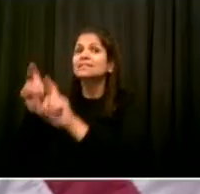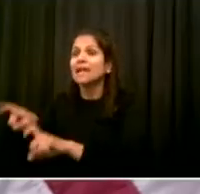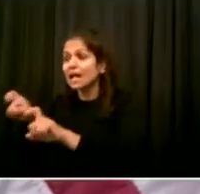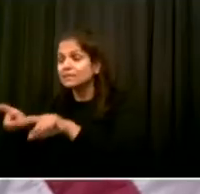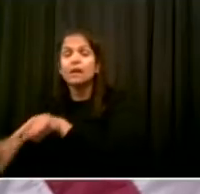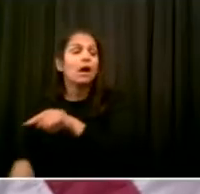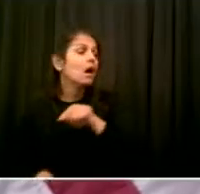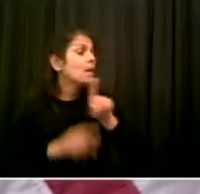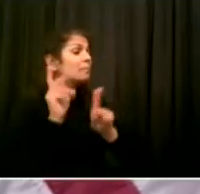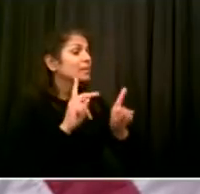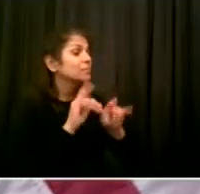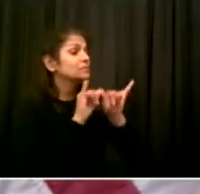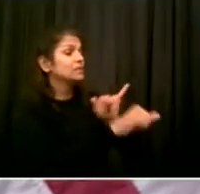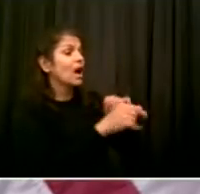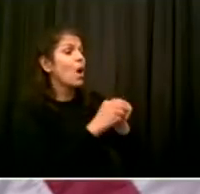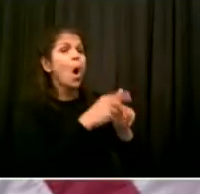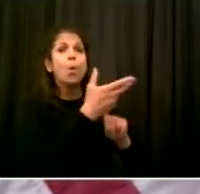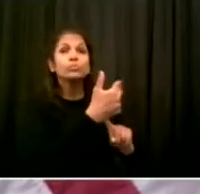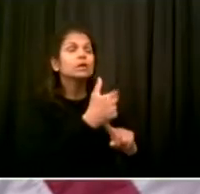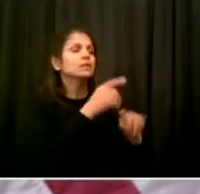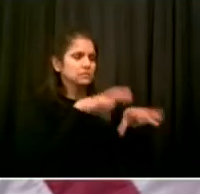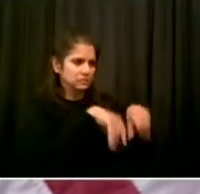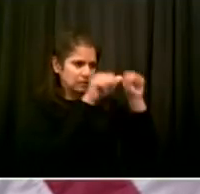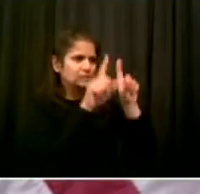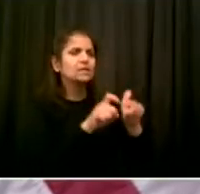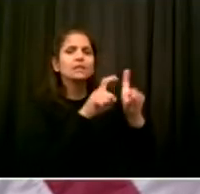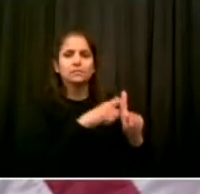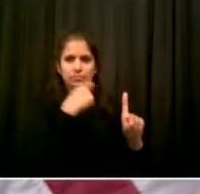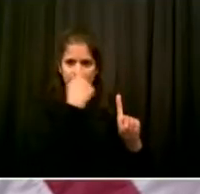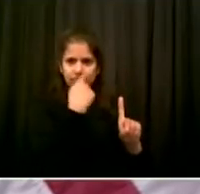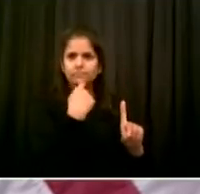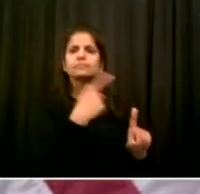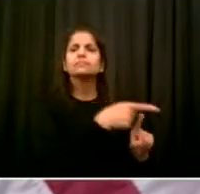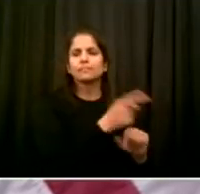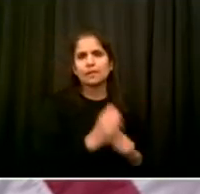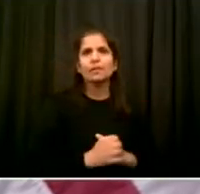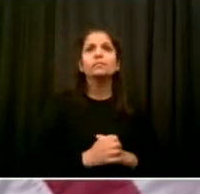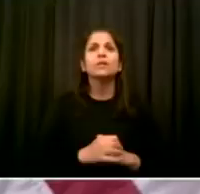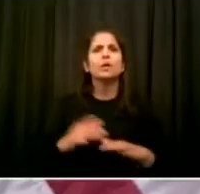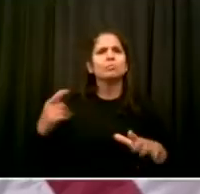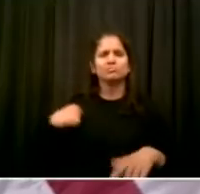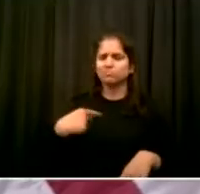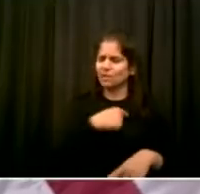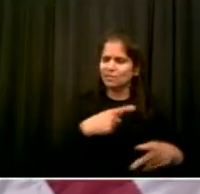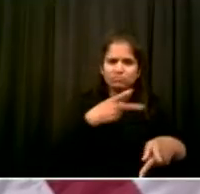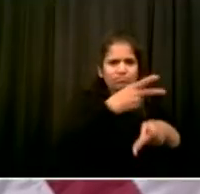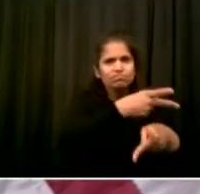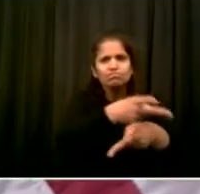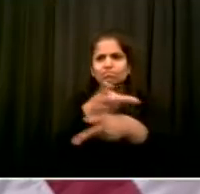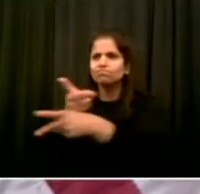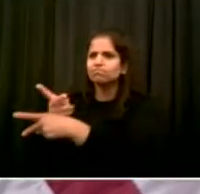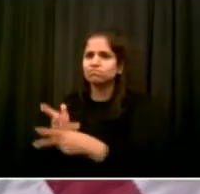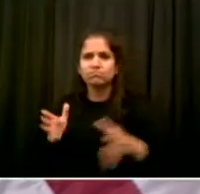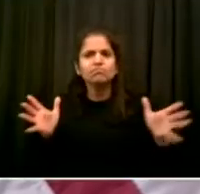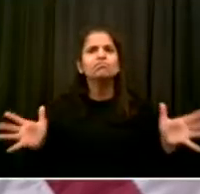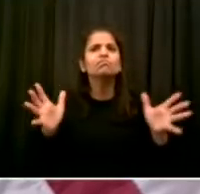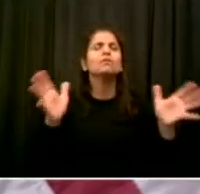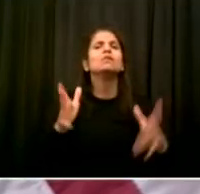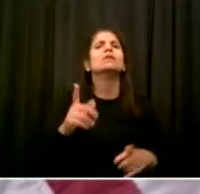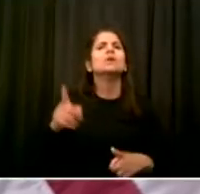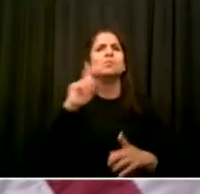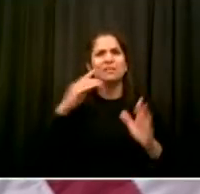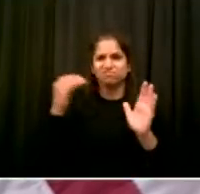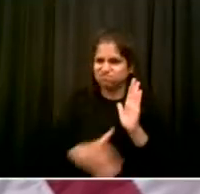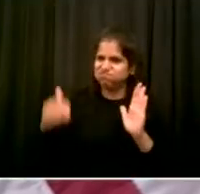well, and you know you're being taken care of. We keep doing that over and over and over again. That's how we beat back this disease, and that's how we